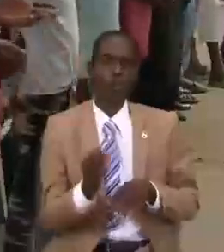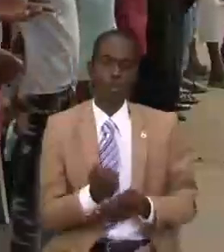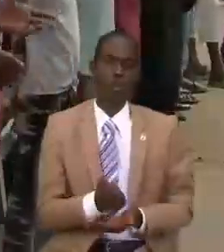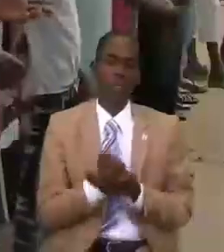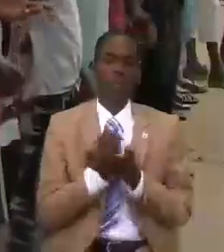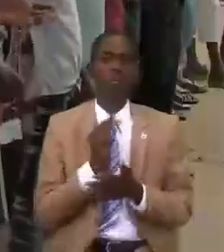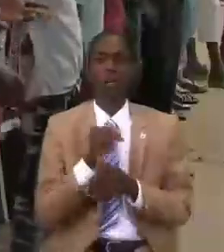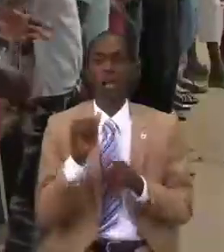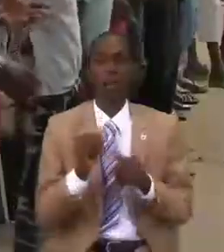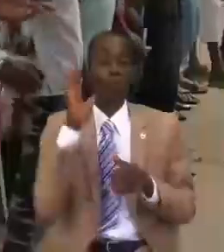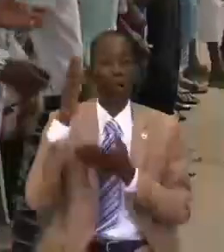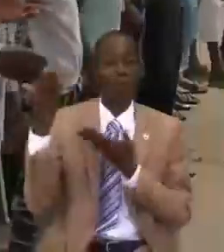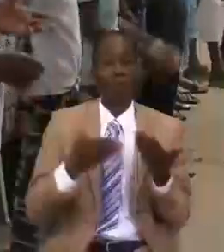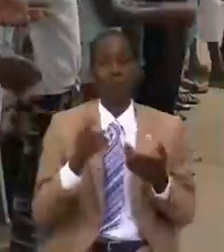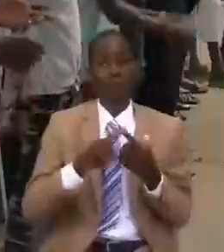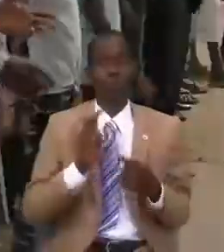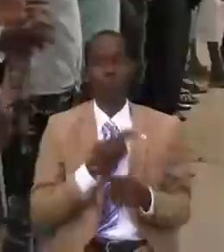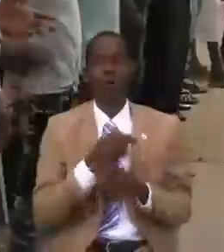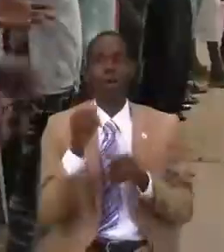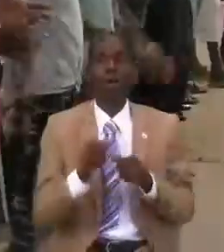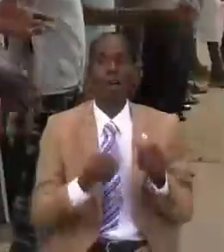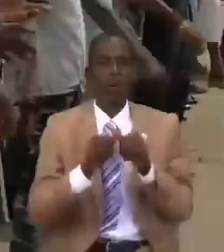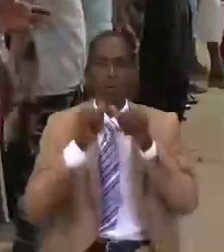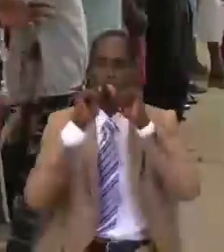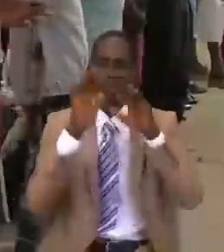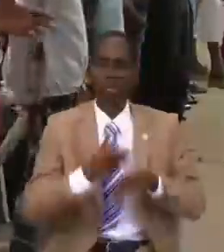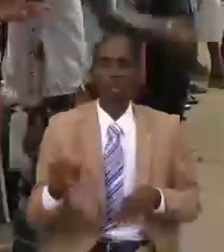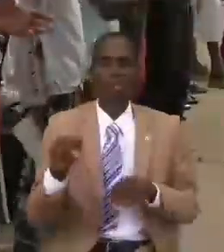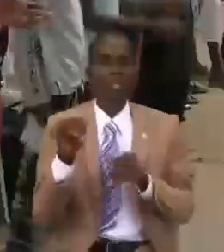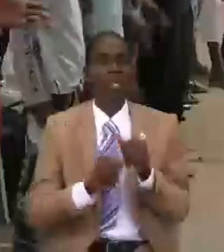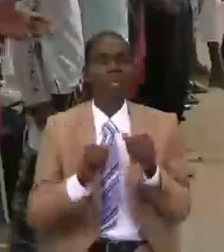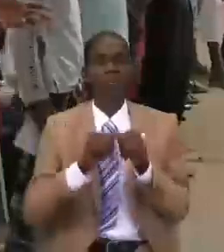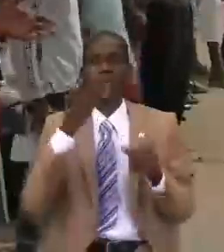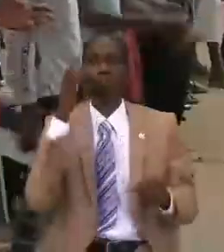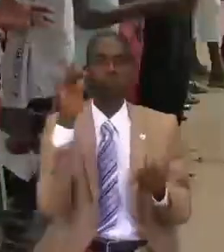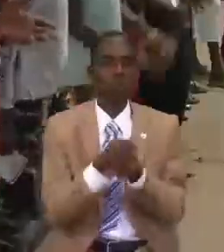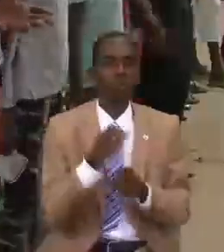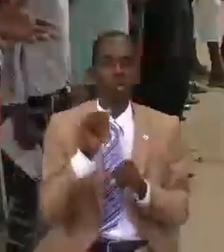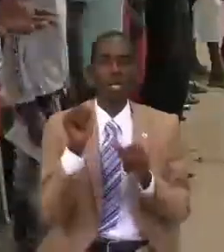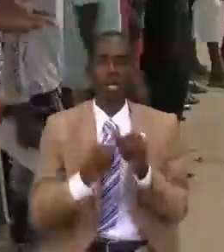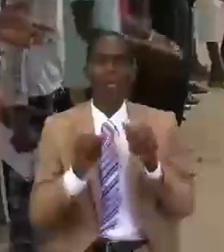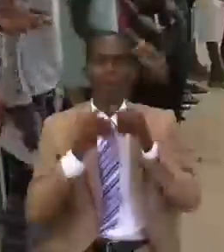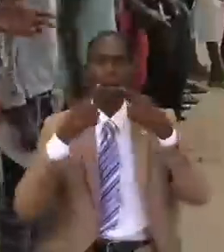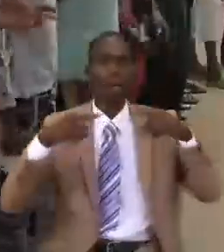promise, every pronouncement, every provision by Christ from Calvary